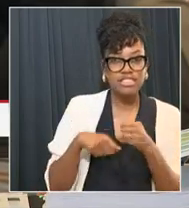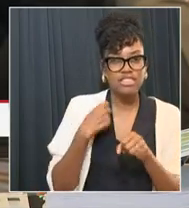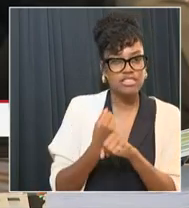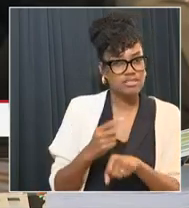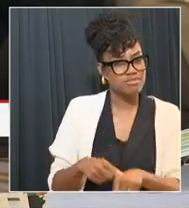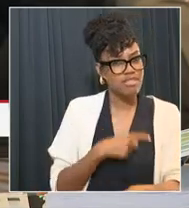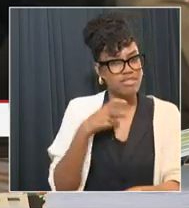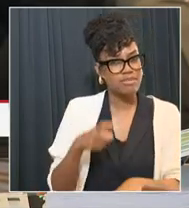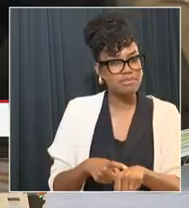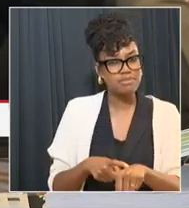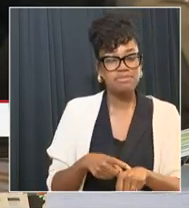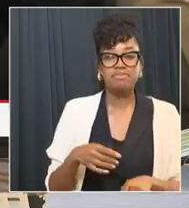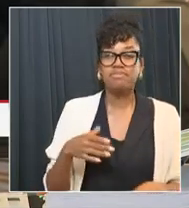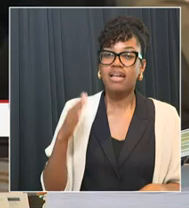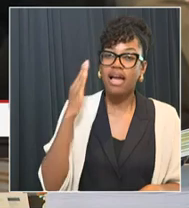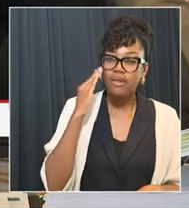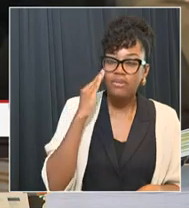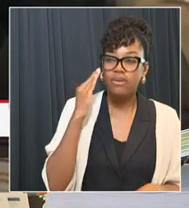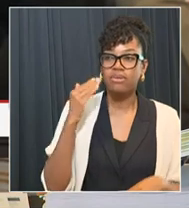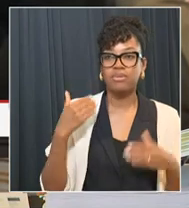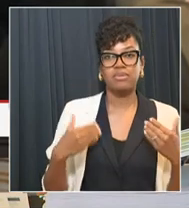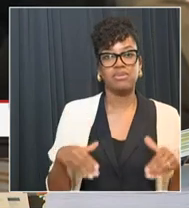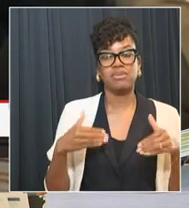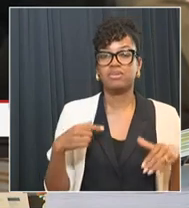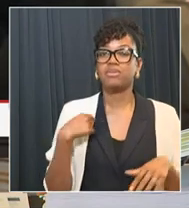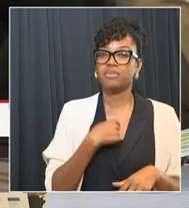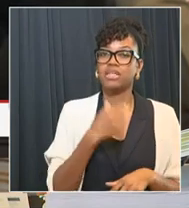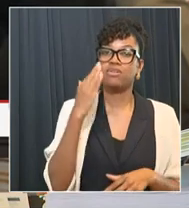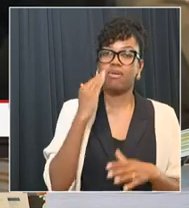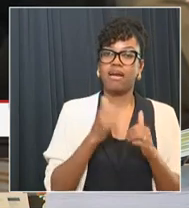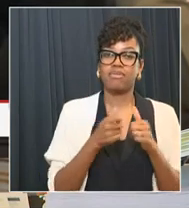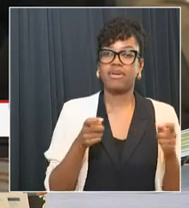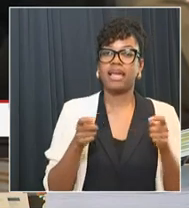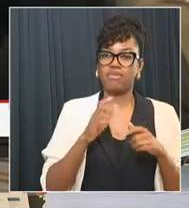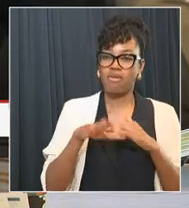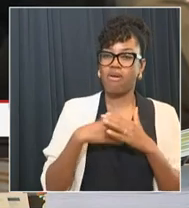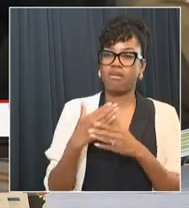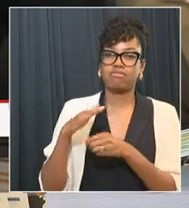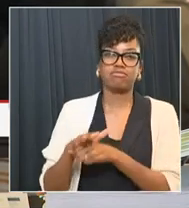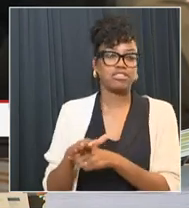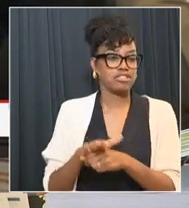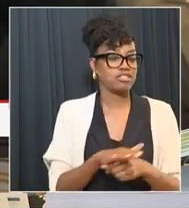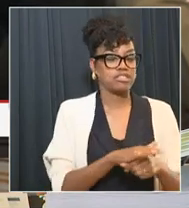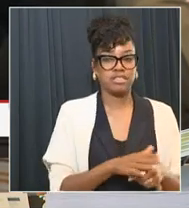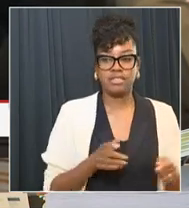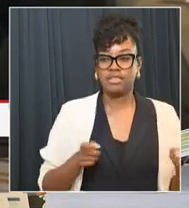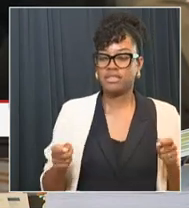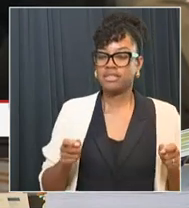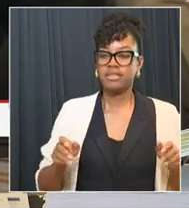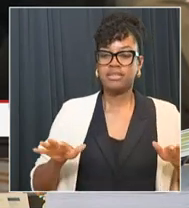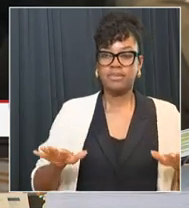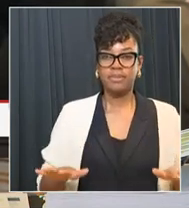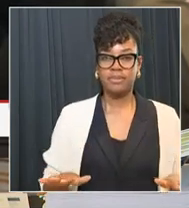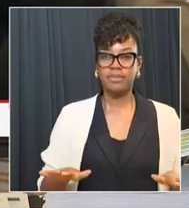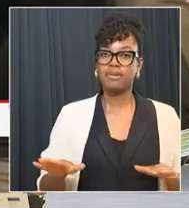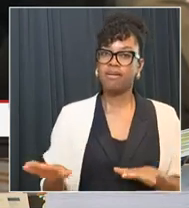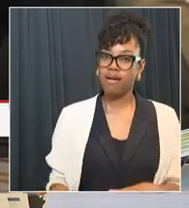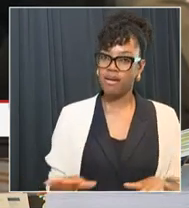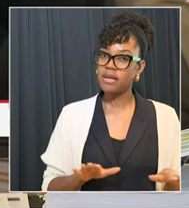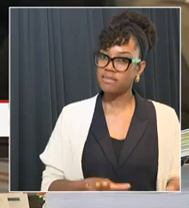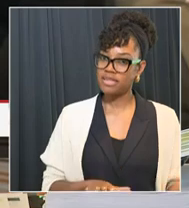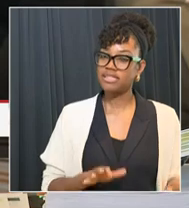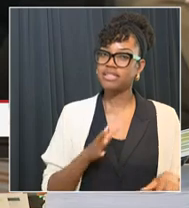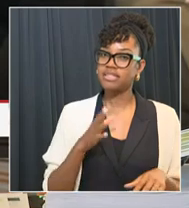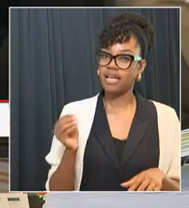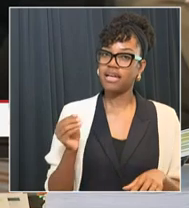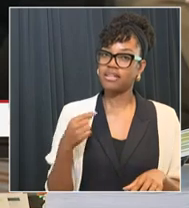know that we know how to deal with all of these competing pressures. And we've done it calmly, and I think we've done it